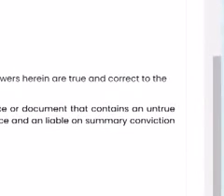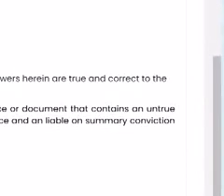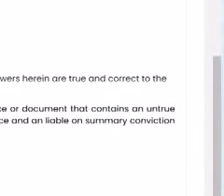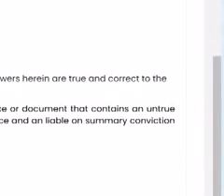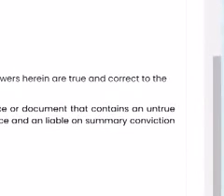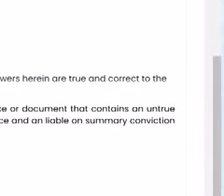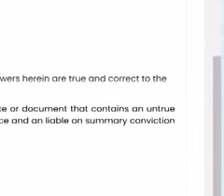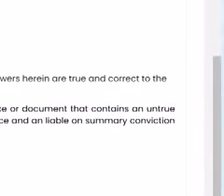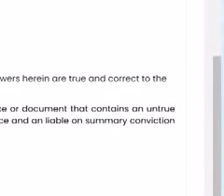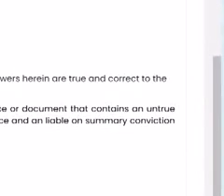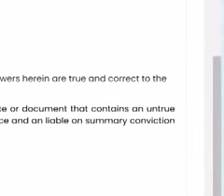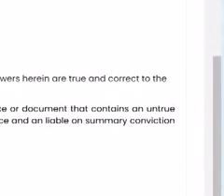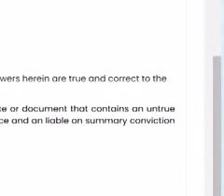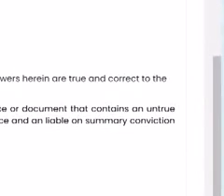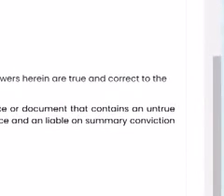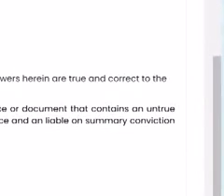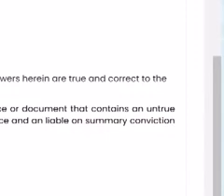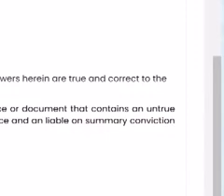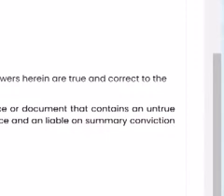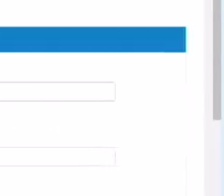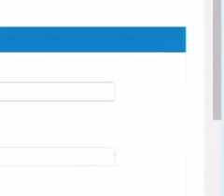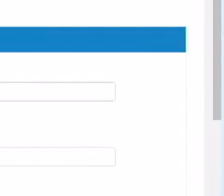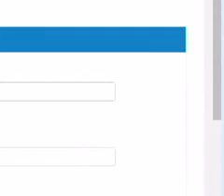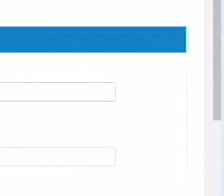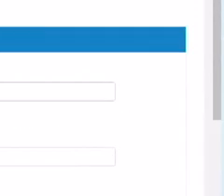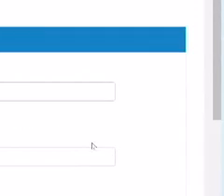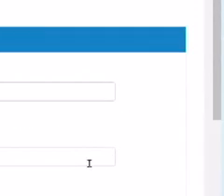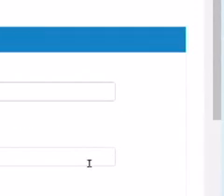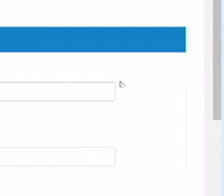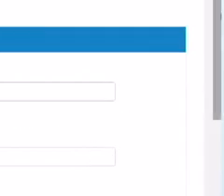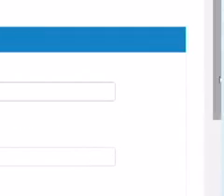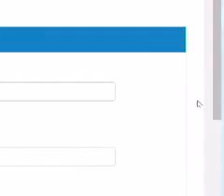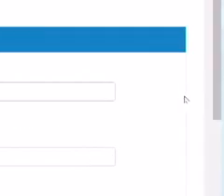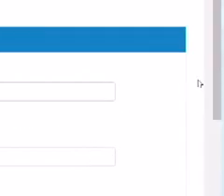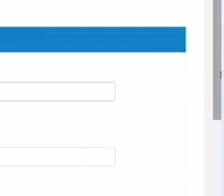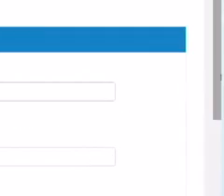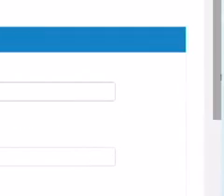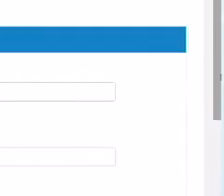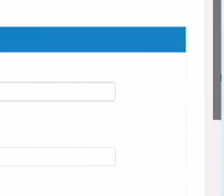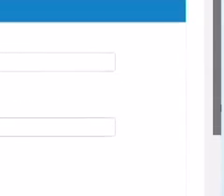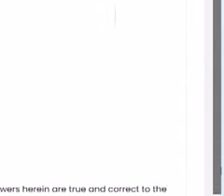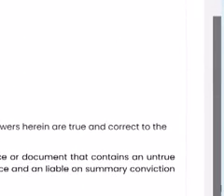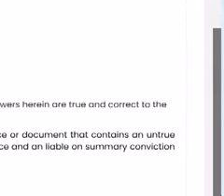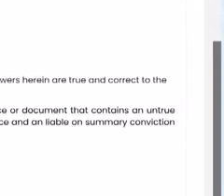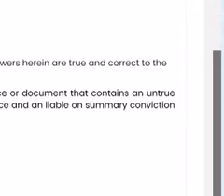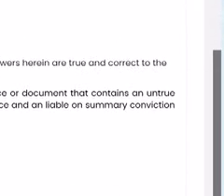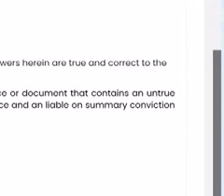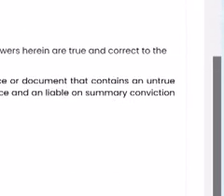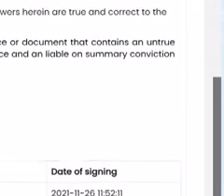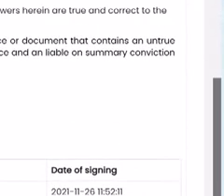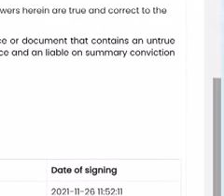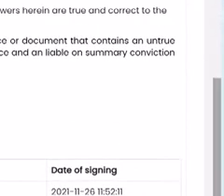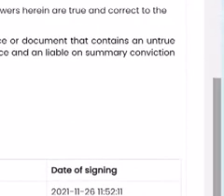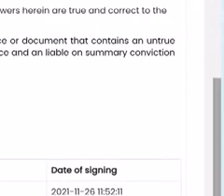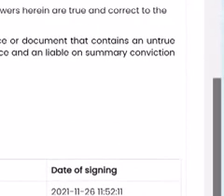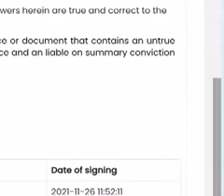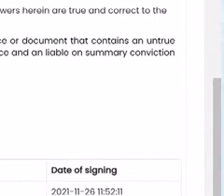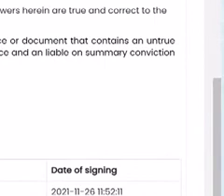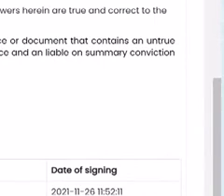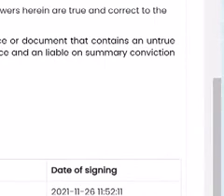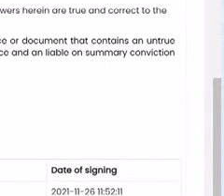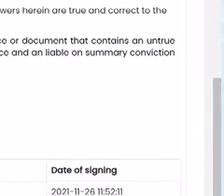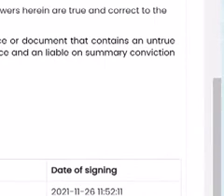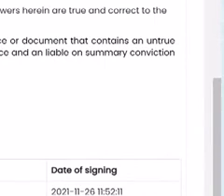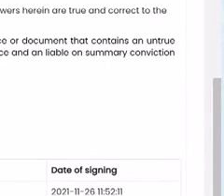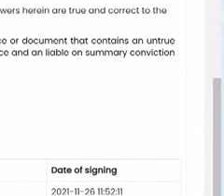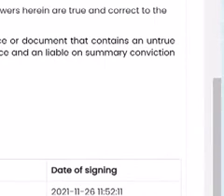form. Now, as you may have noticed on the screen, there were a couple messages in red, and those would